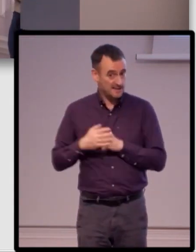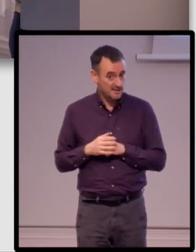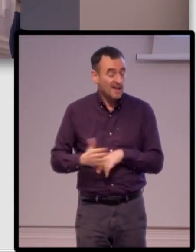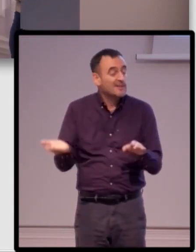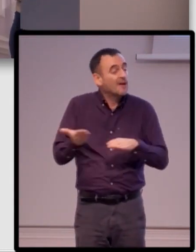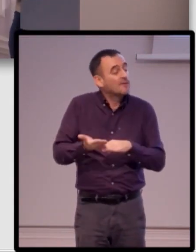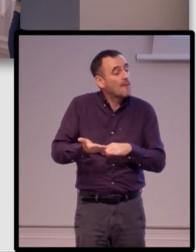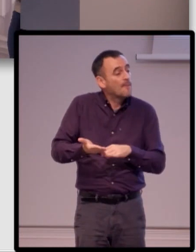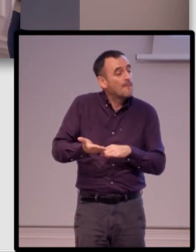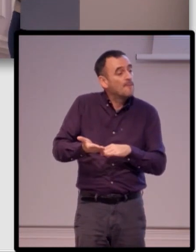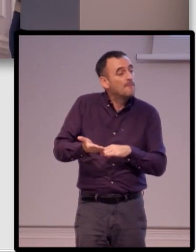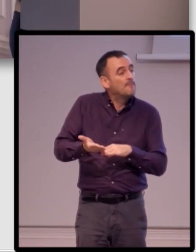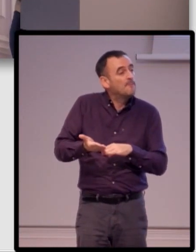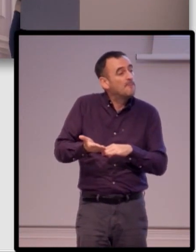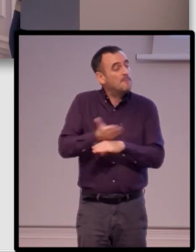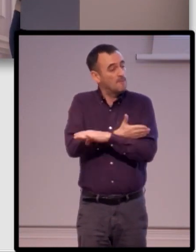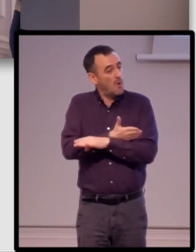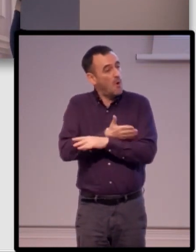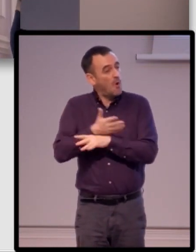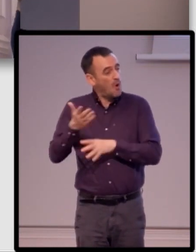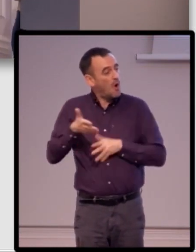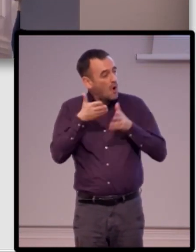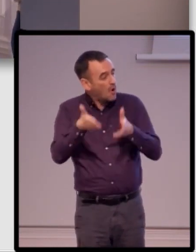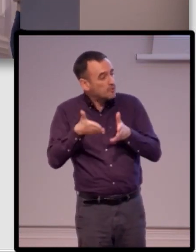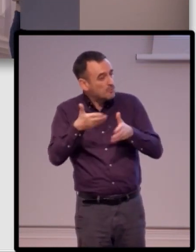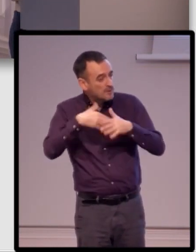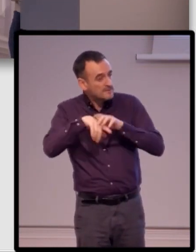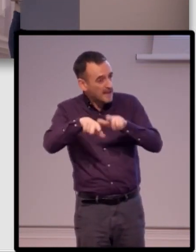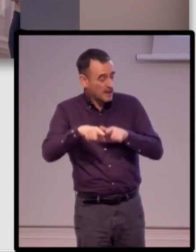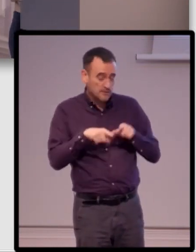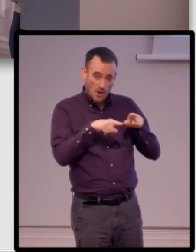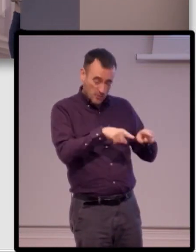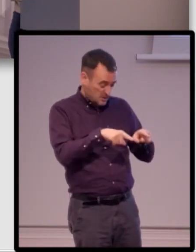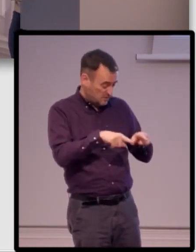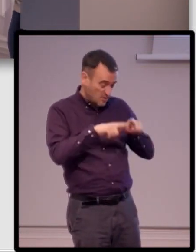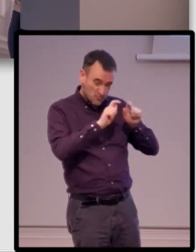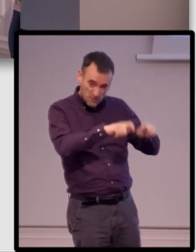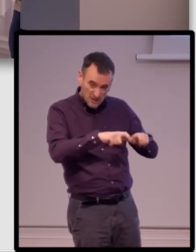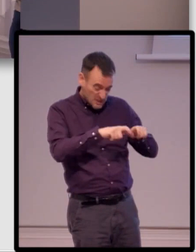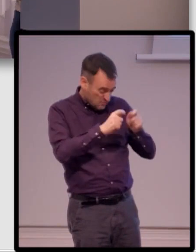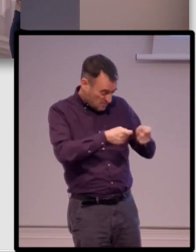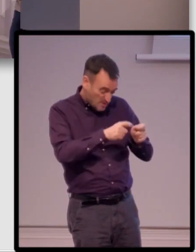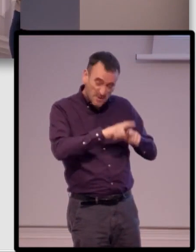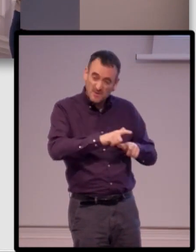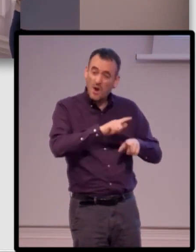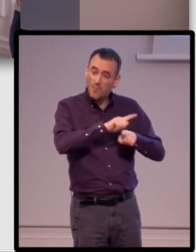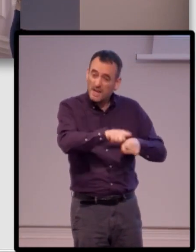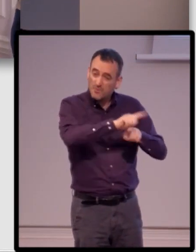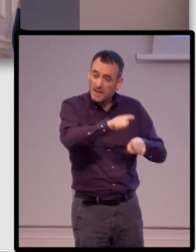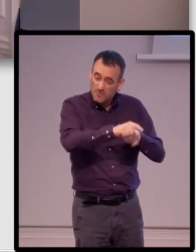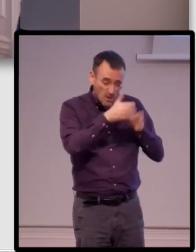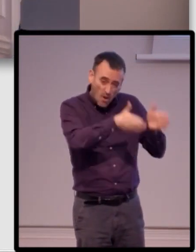resident mother schemes. And so these intensive treatments would mean children spending weeks in hospital away from their